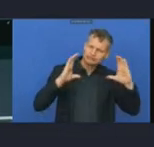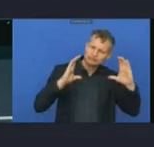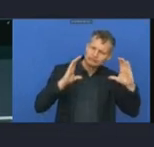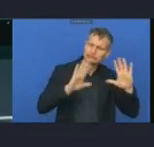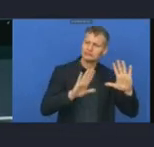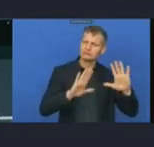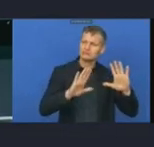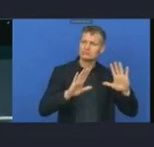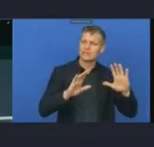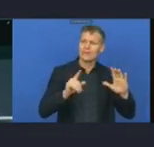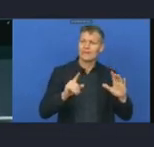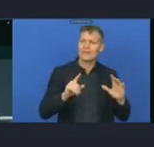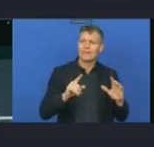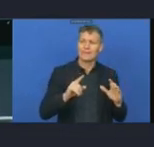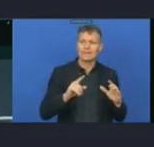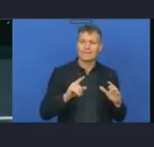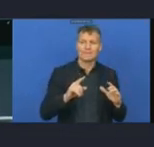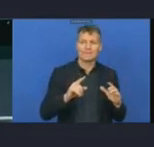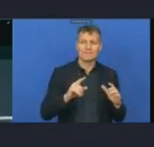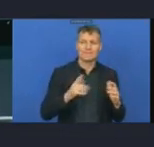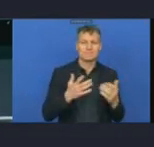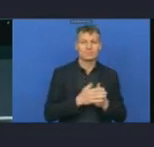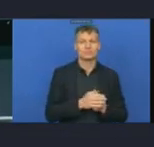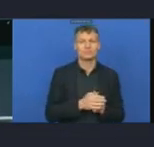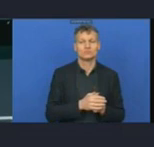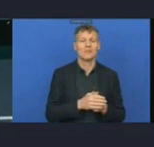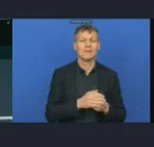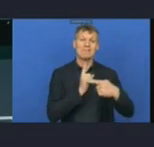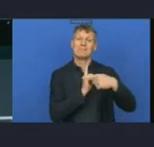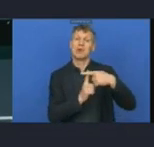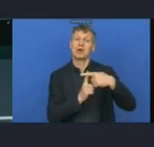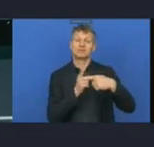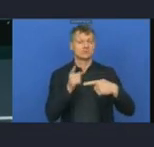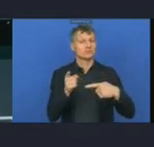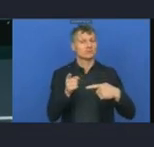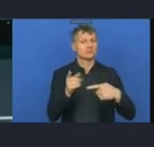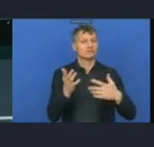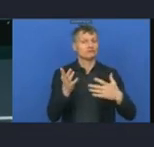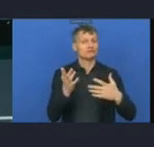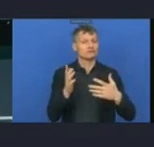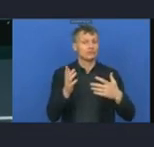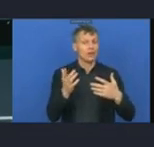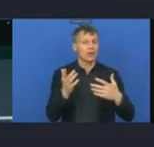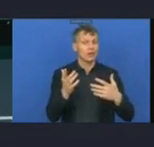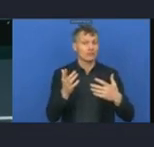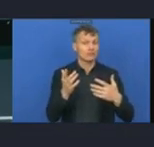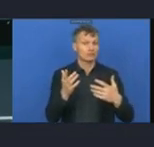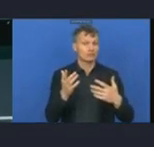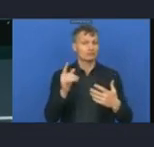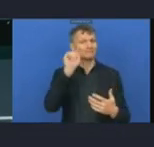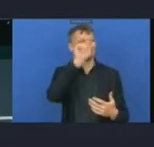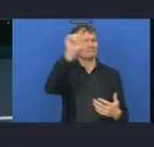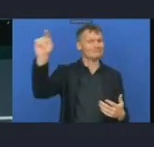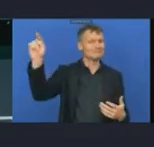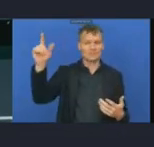a political wish from the Commission and because also there was an important request from our stakeholders, from you, from